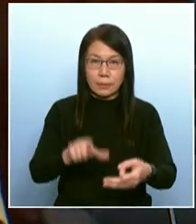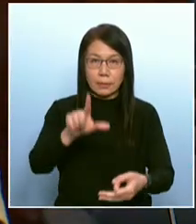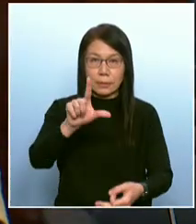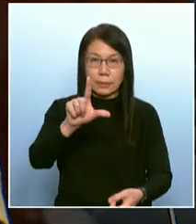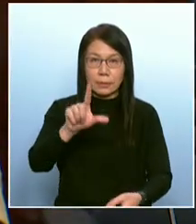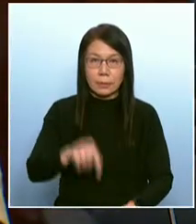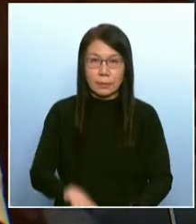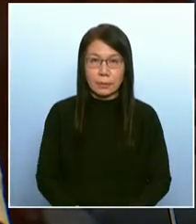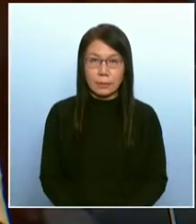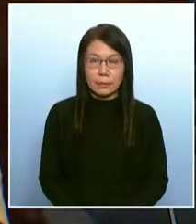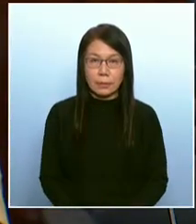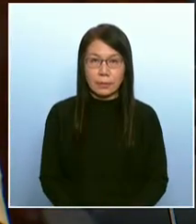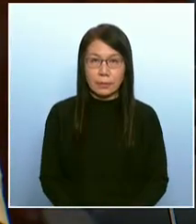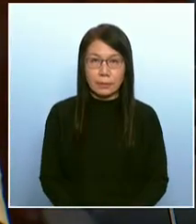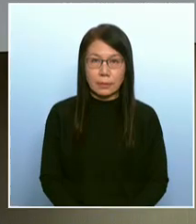Starry Lee.